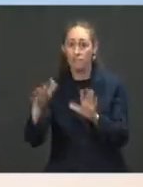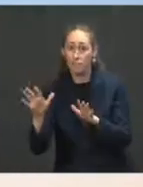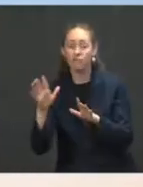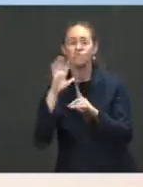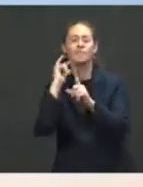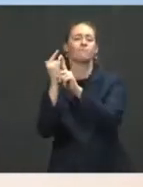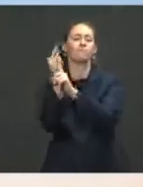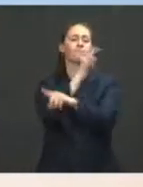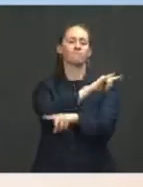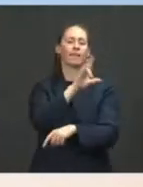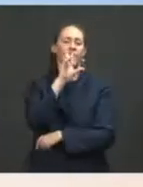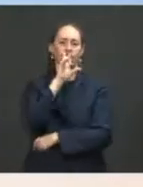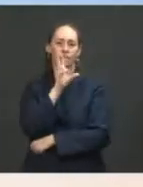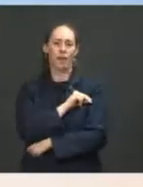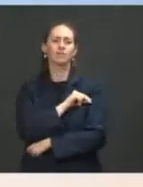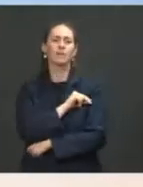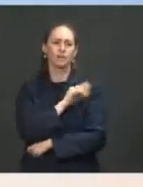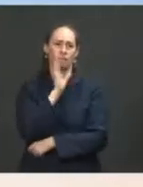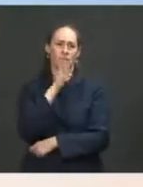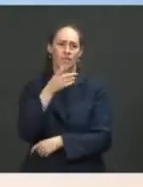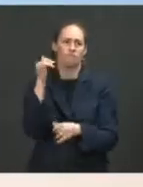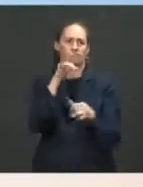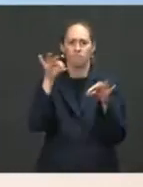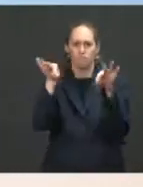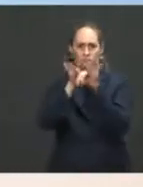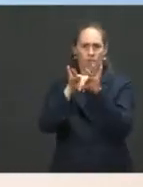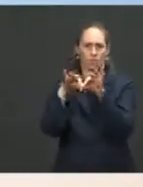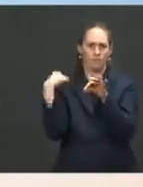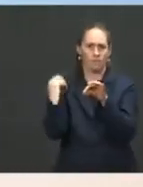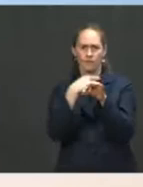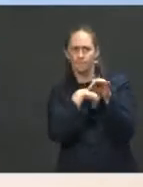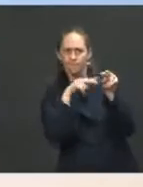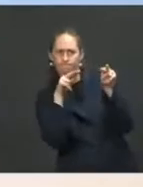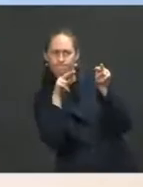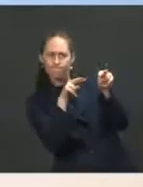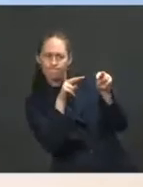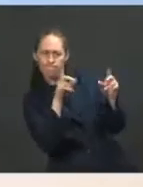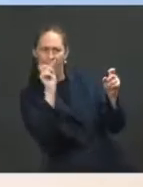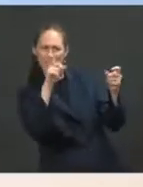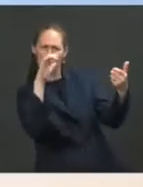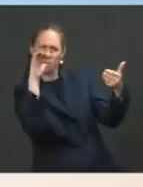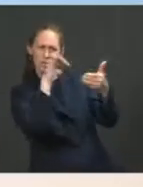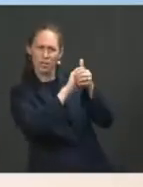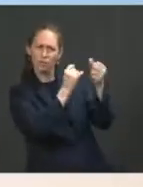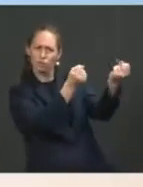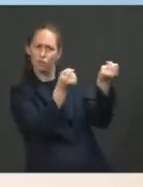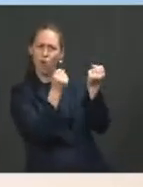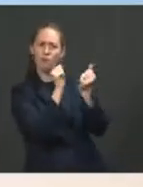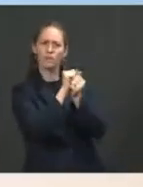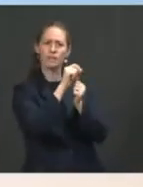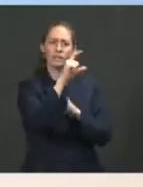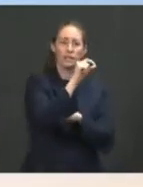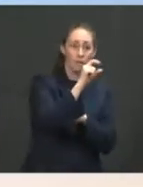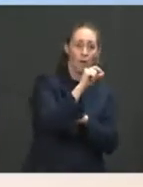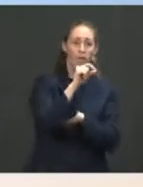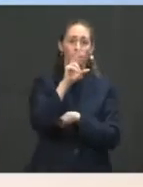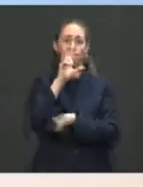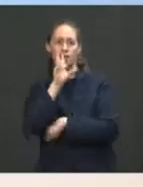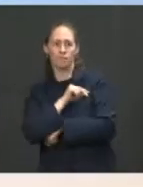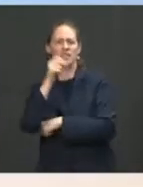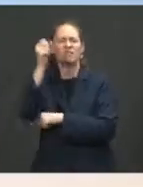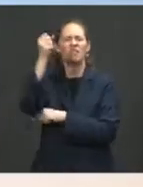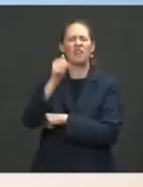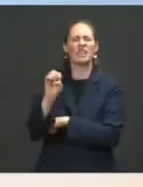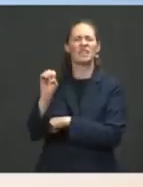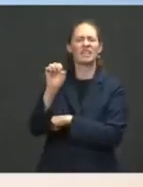for the Biden-Harris administration. It's about strengthening and deepening our partnerships with Singapore, Vietnam, and Southeast Asia, because these